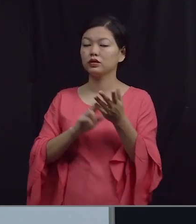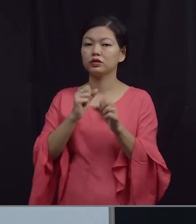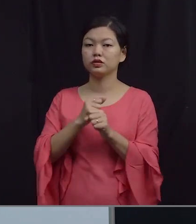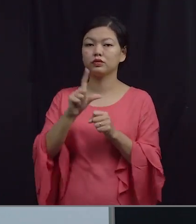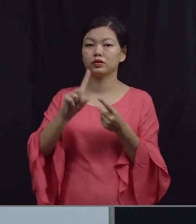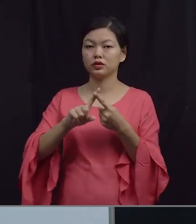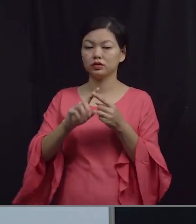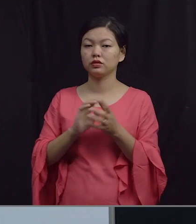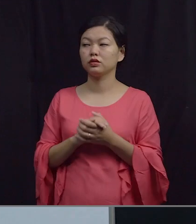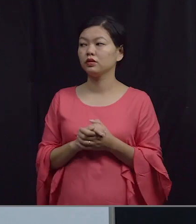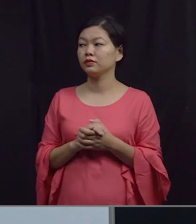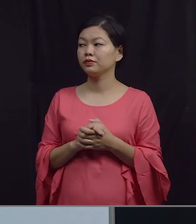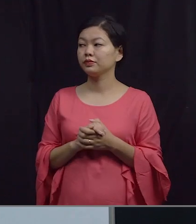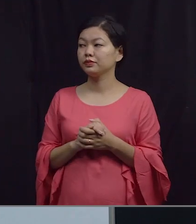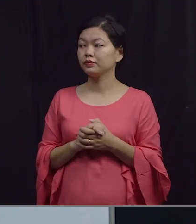it converges